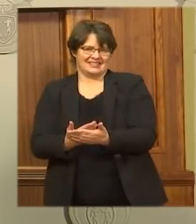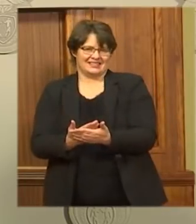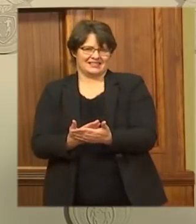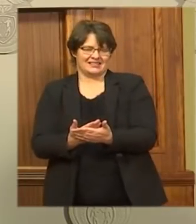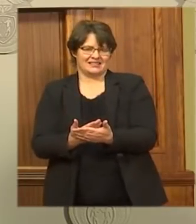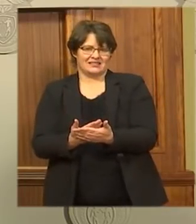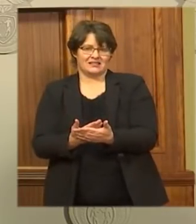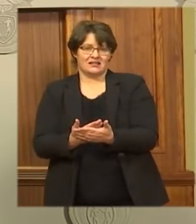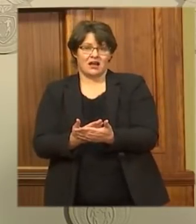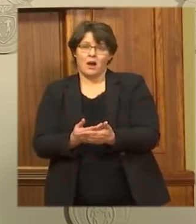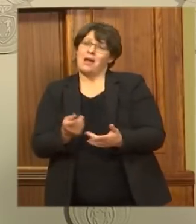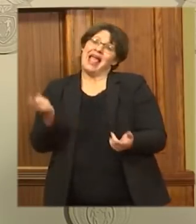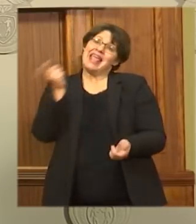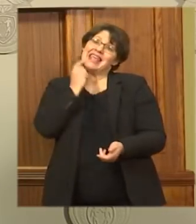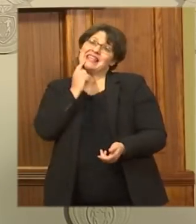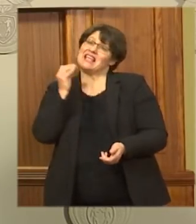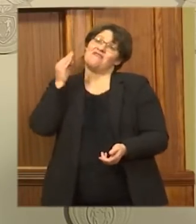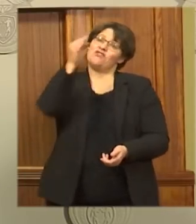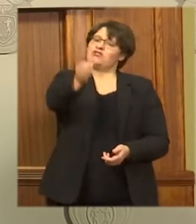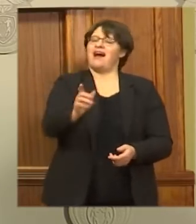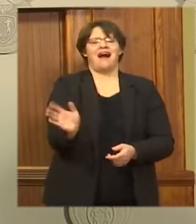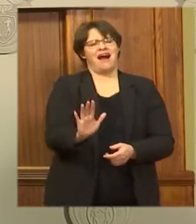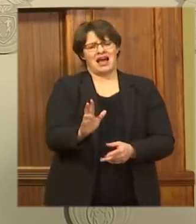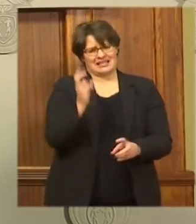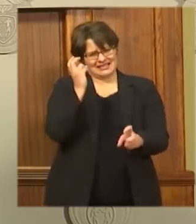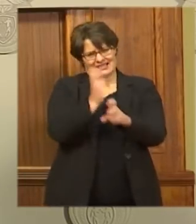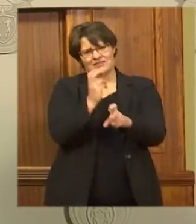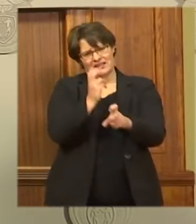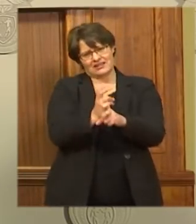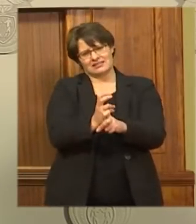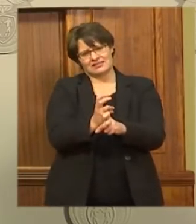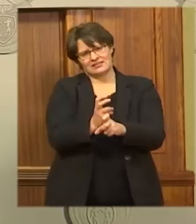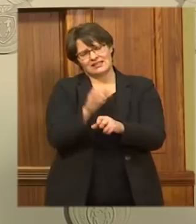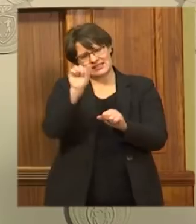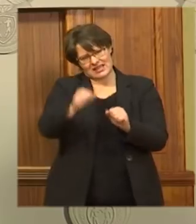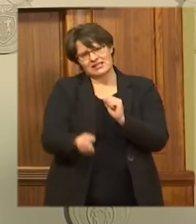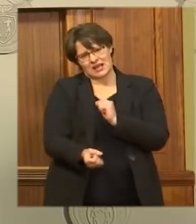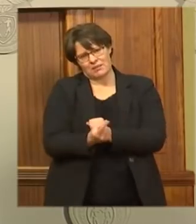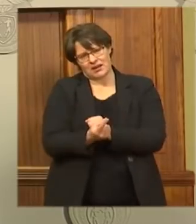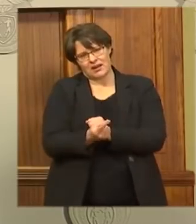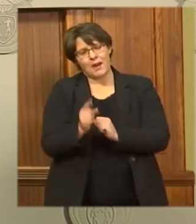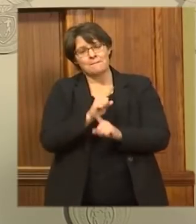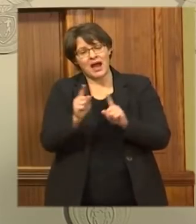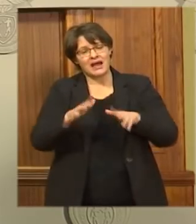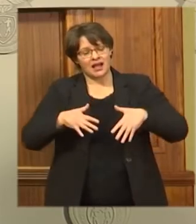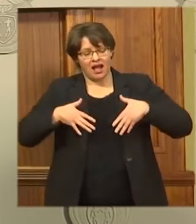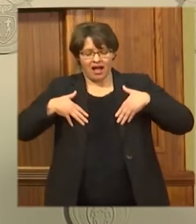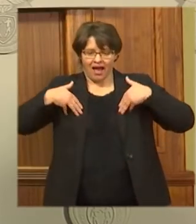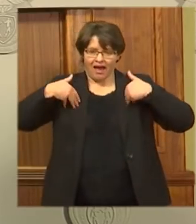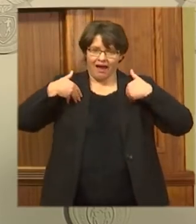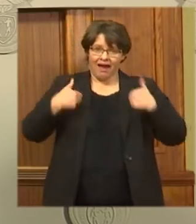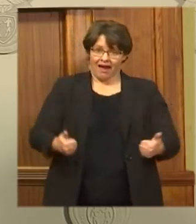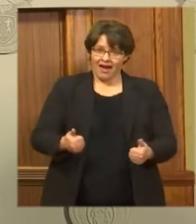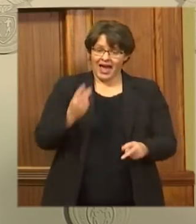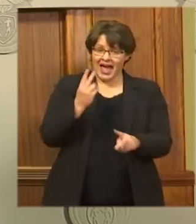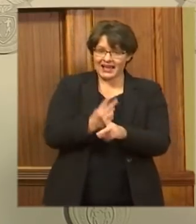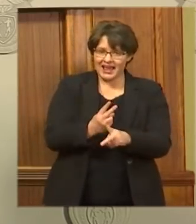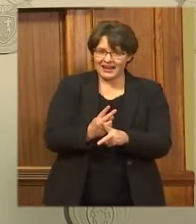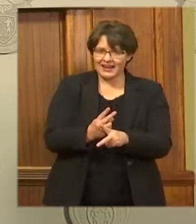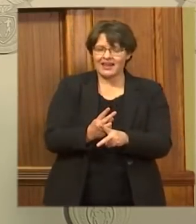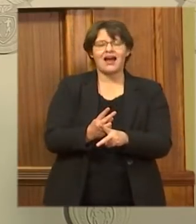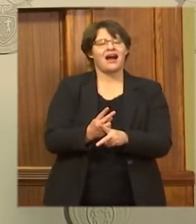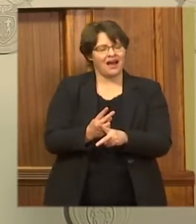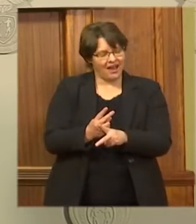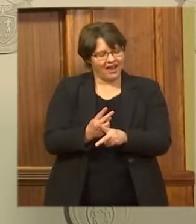be long and difficult, but the task of recovery will also